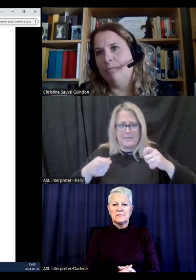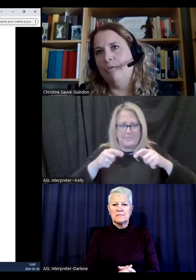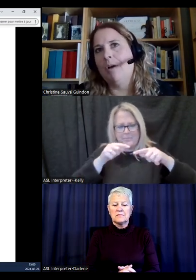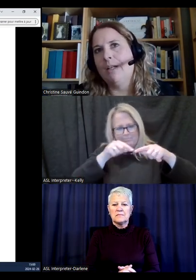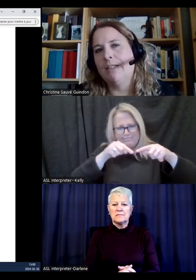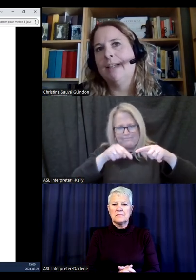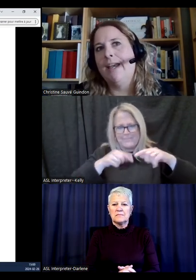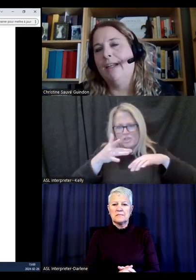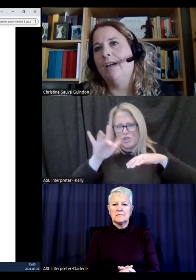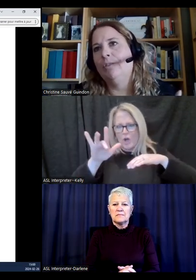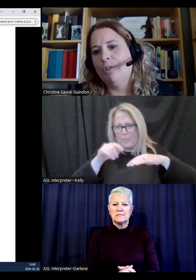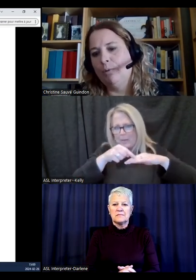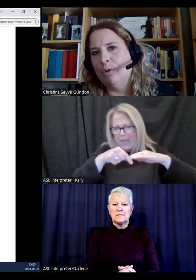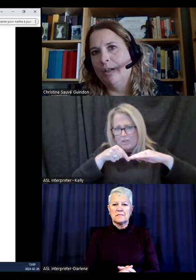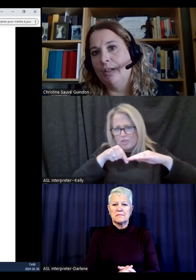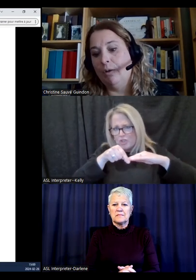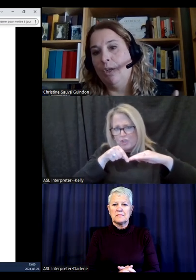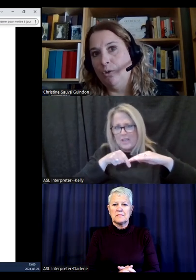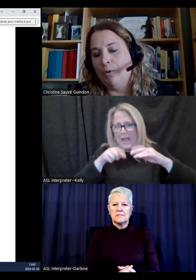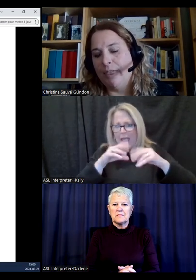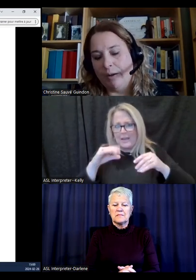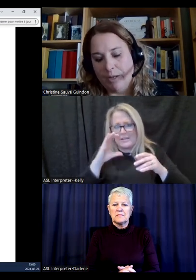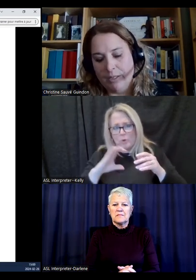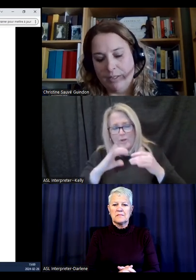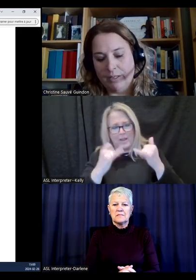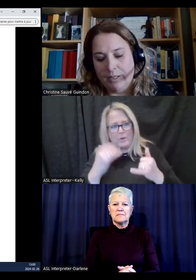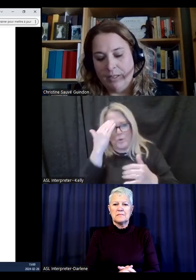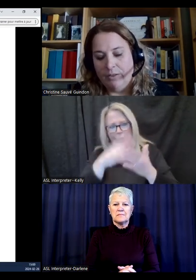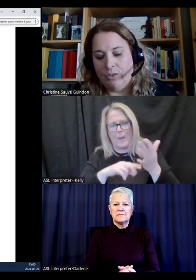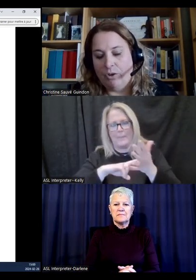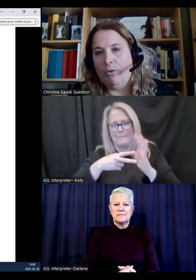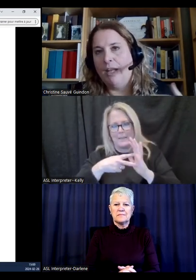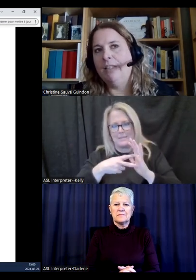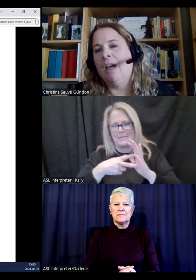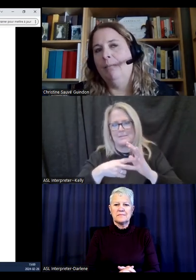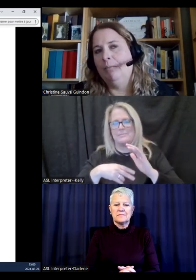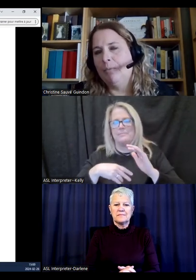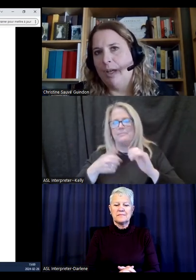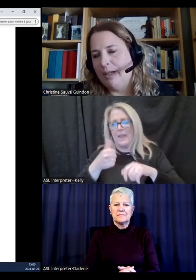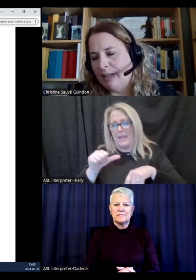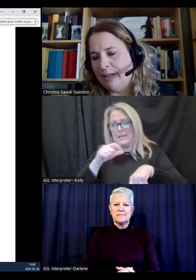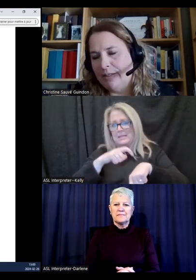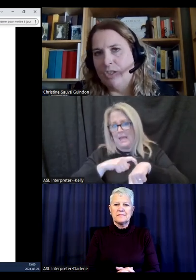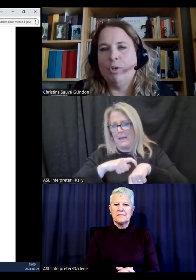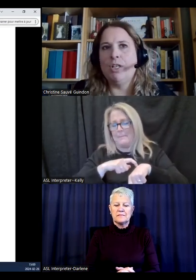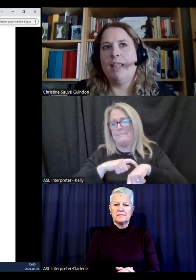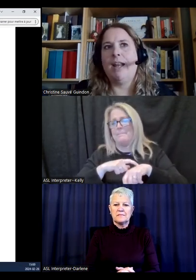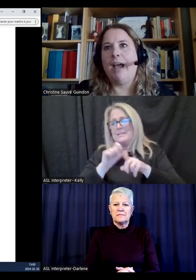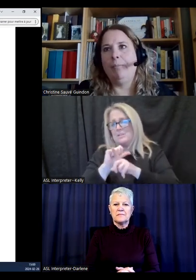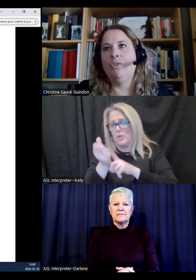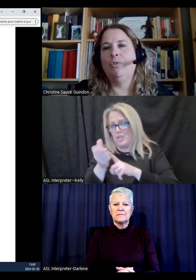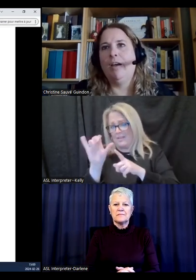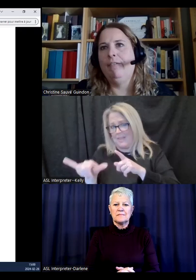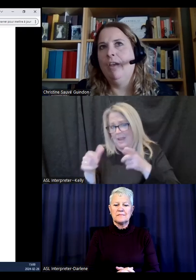boxes, moving boxes, and he got to explore. Now he knew what that was. So anytime a situation like